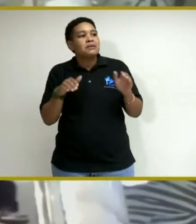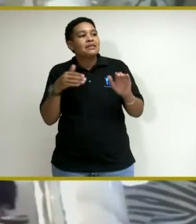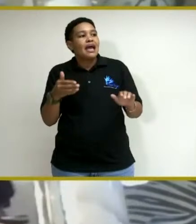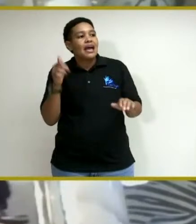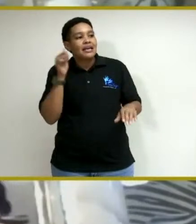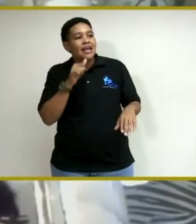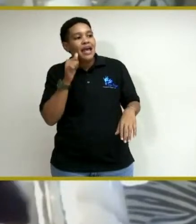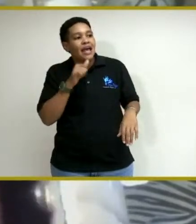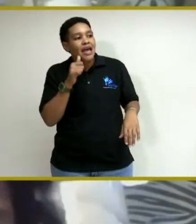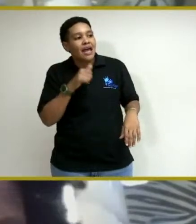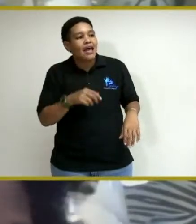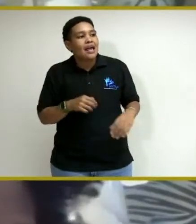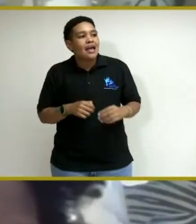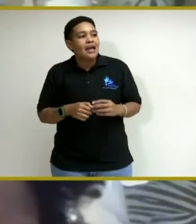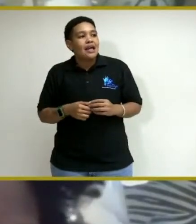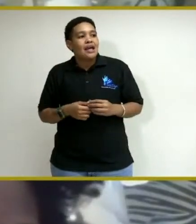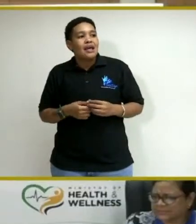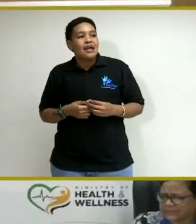basis? Thank you.